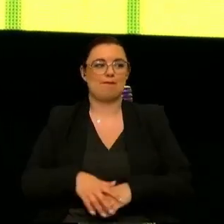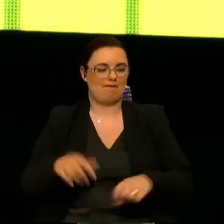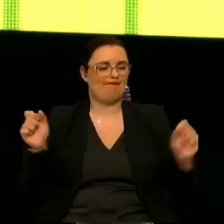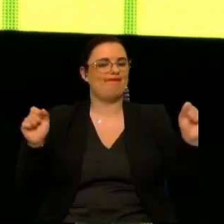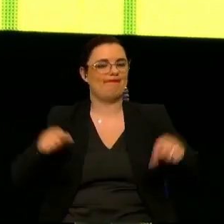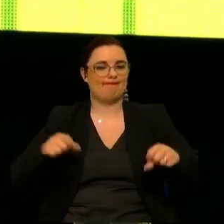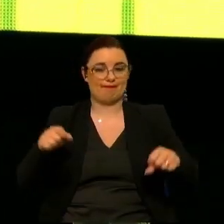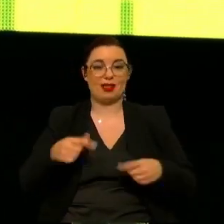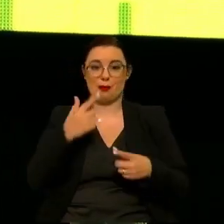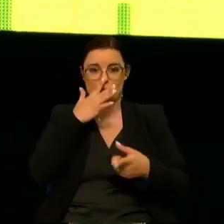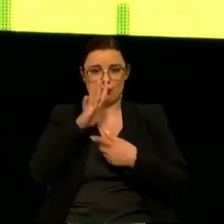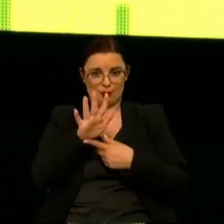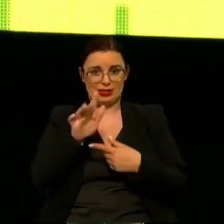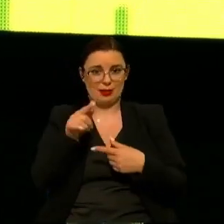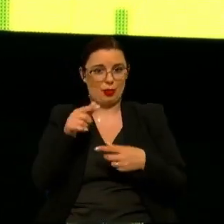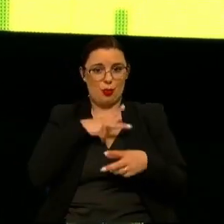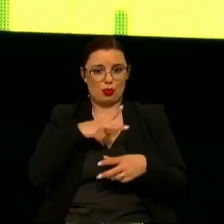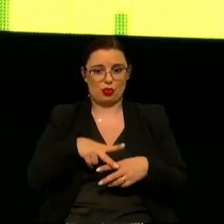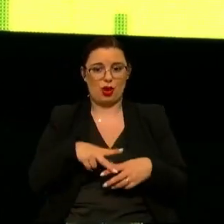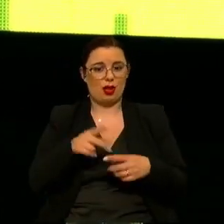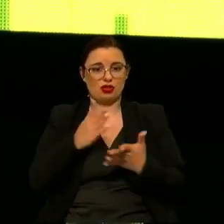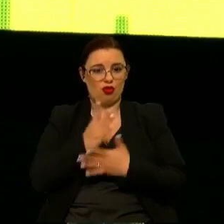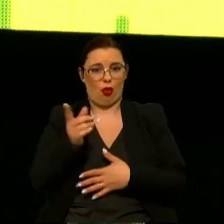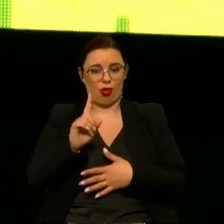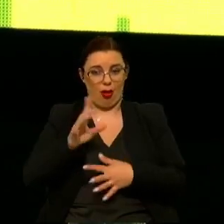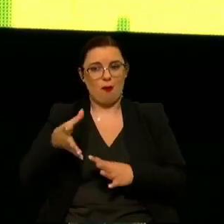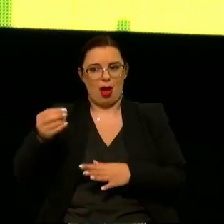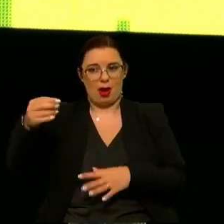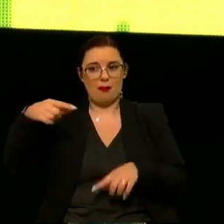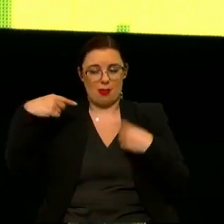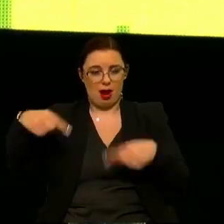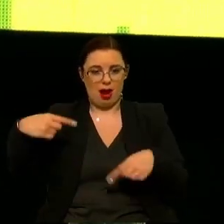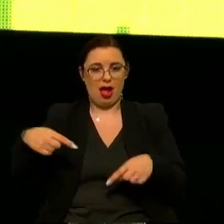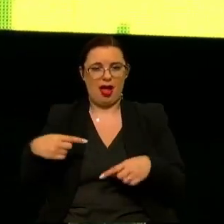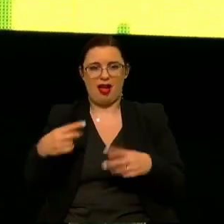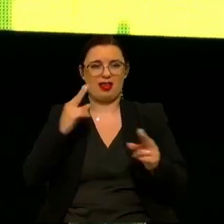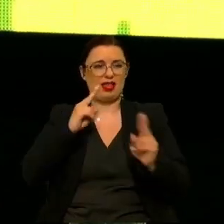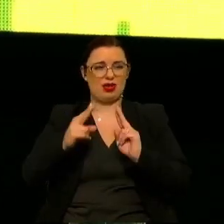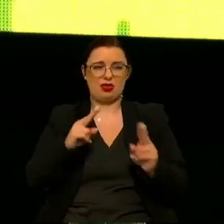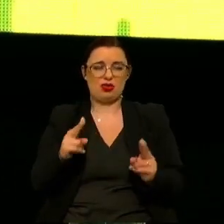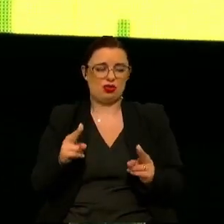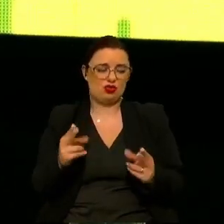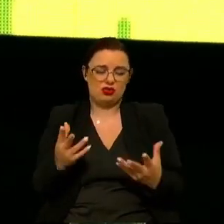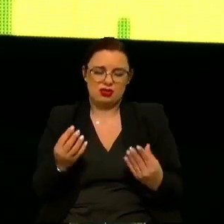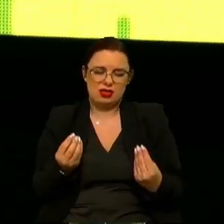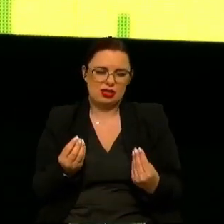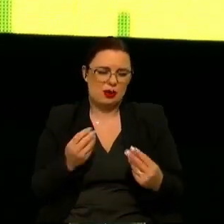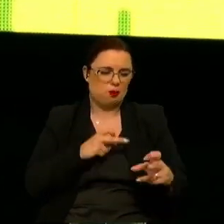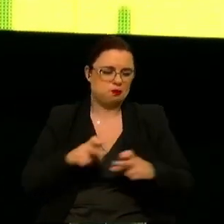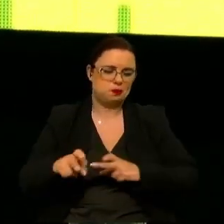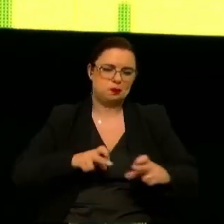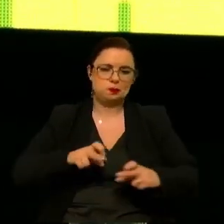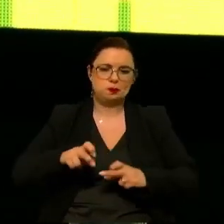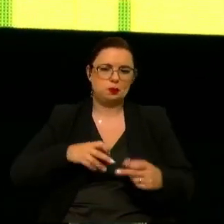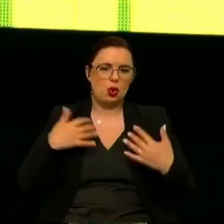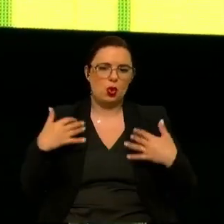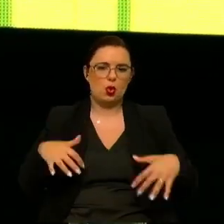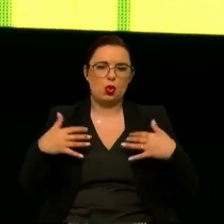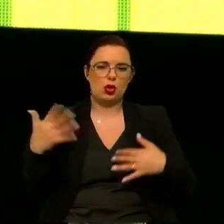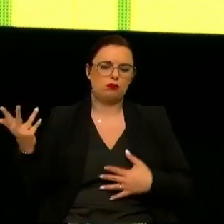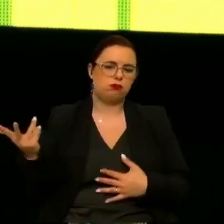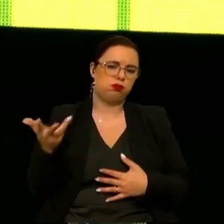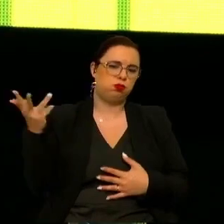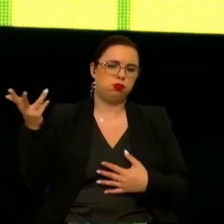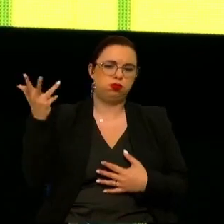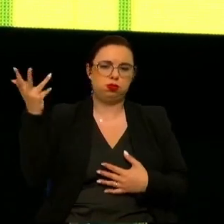Undoubtedly, Portugal is not the first example, but it has an industry that's able to